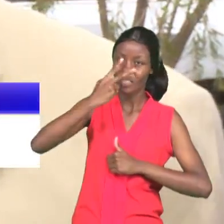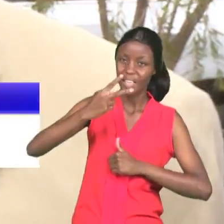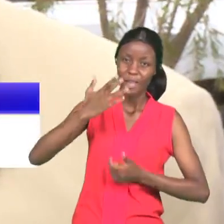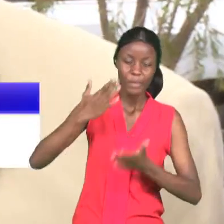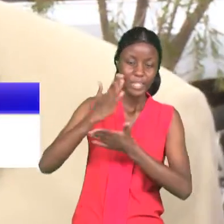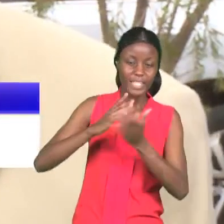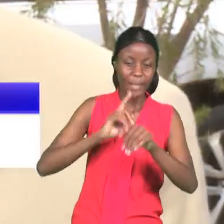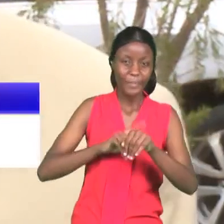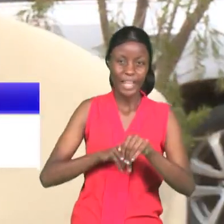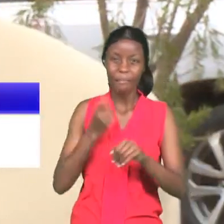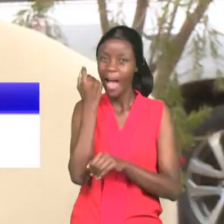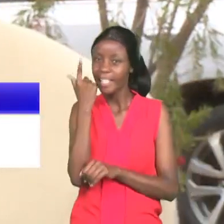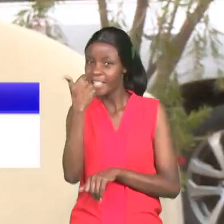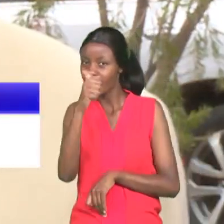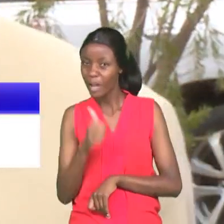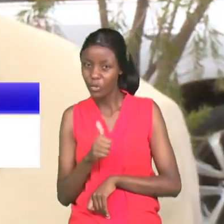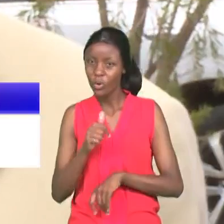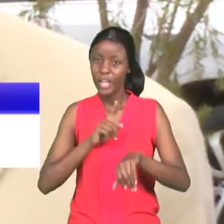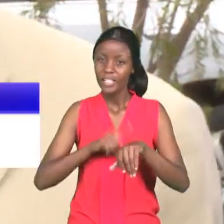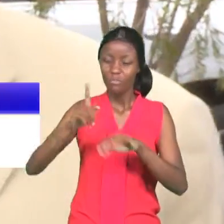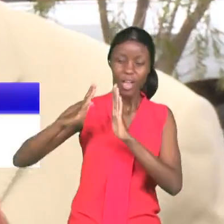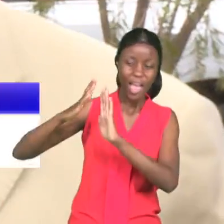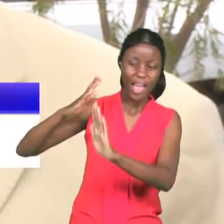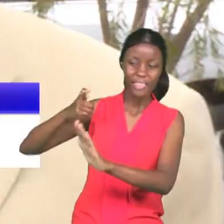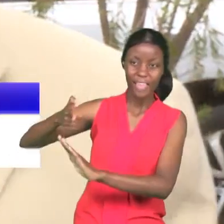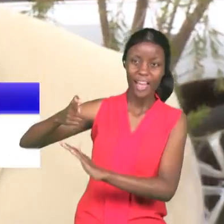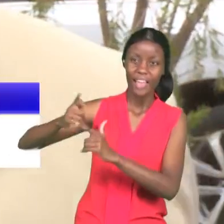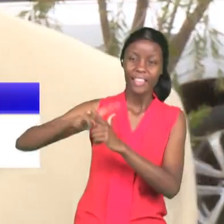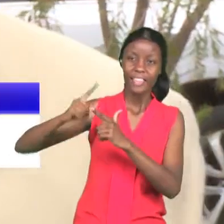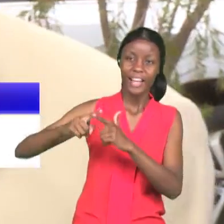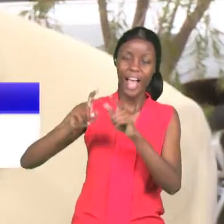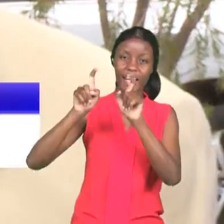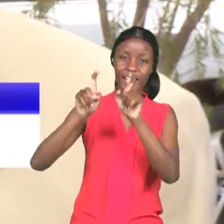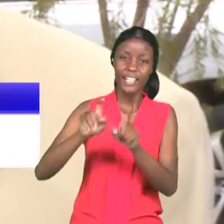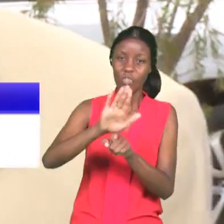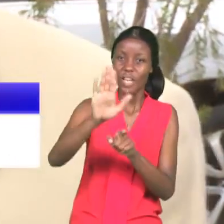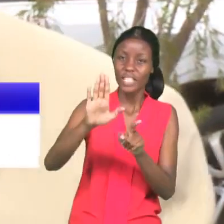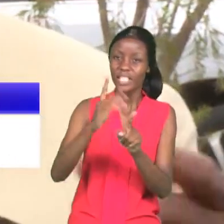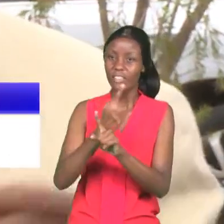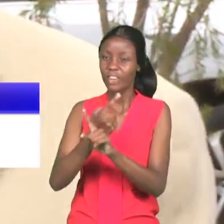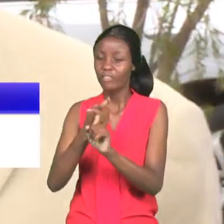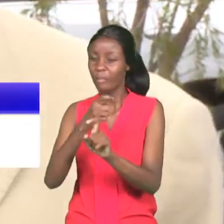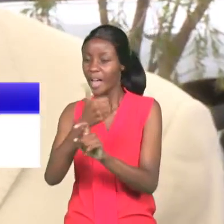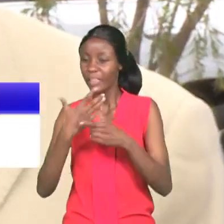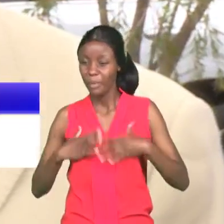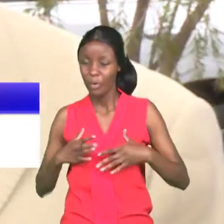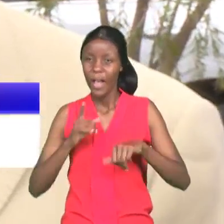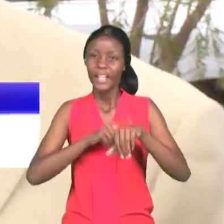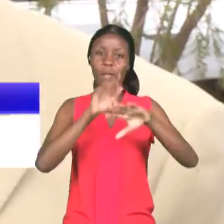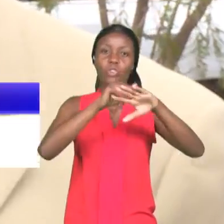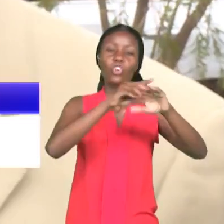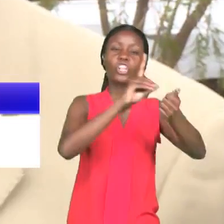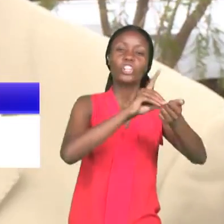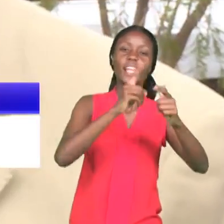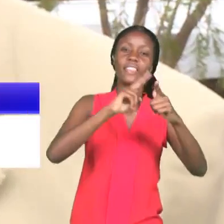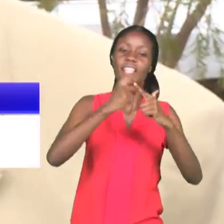not understand that when you're queuing, your needs are different from the other person. And when you are called by a doctor, they will think that